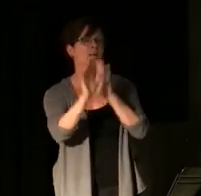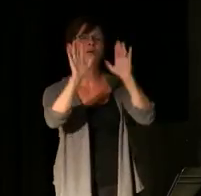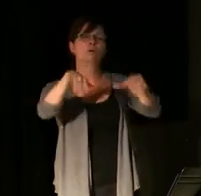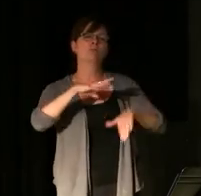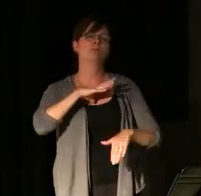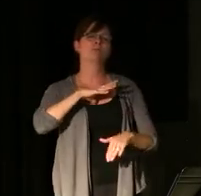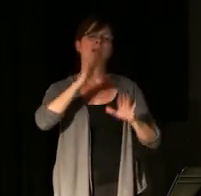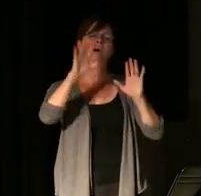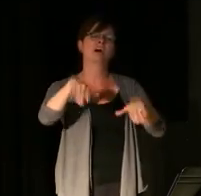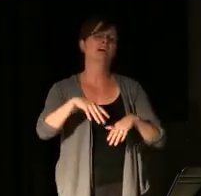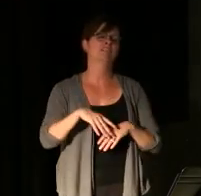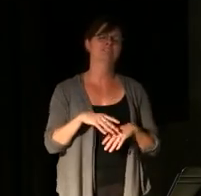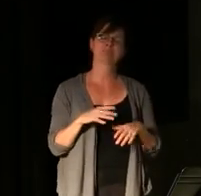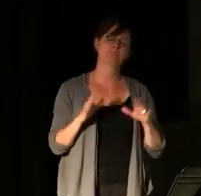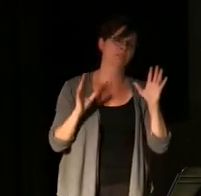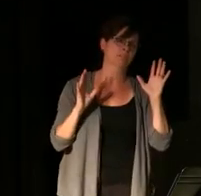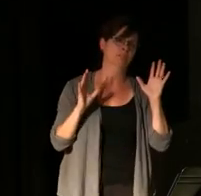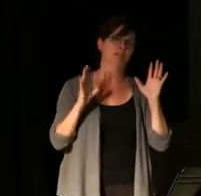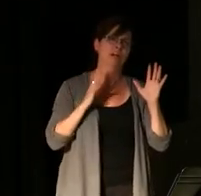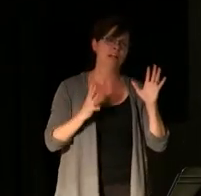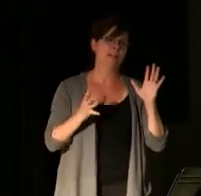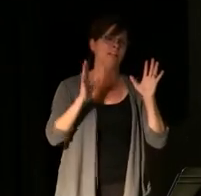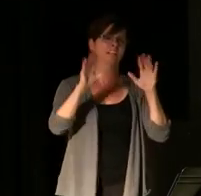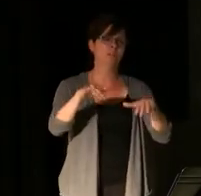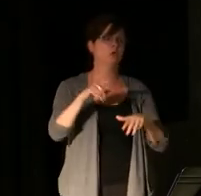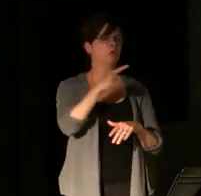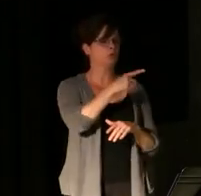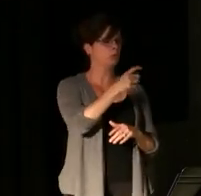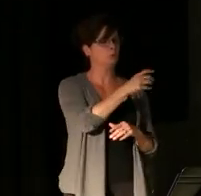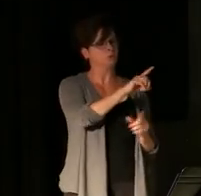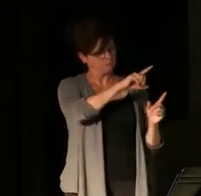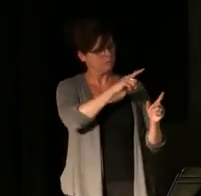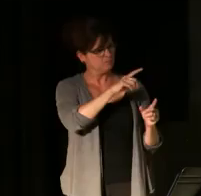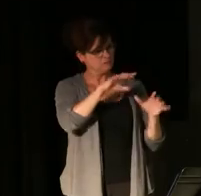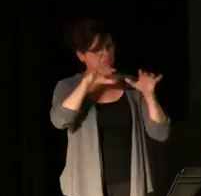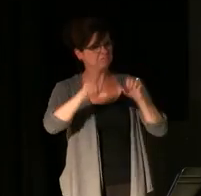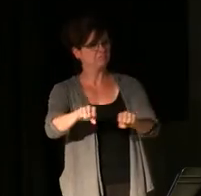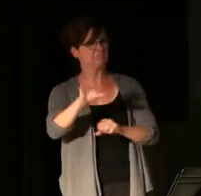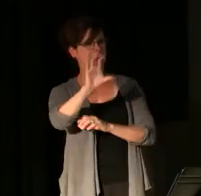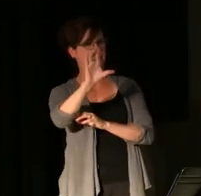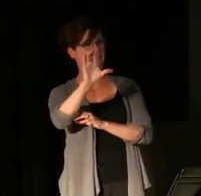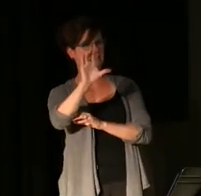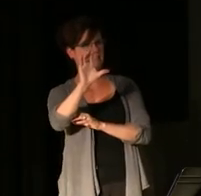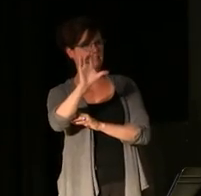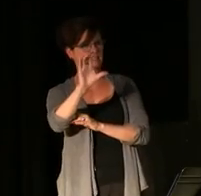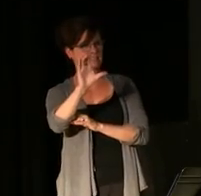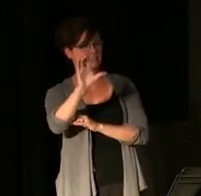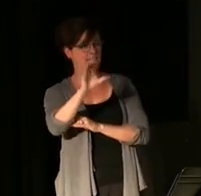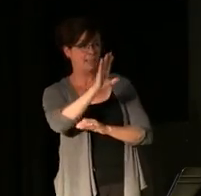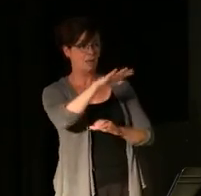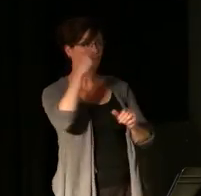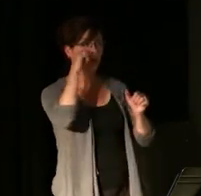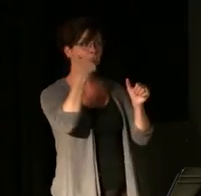fine. You'll go be the center position. And remember,